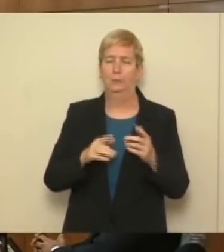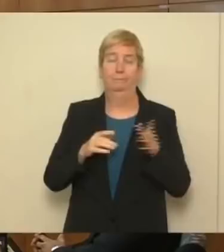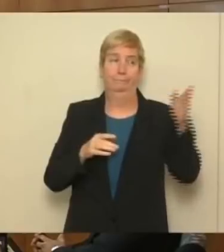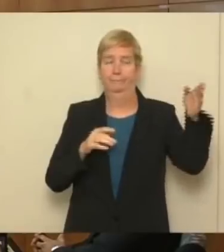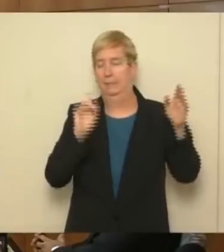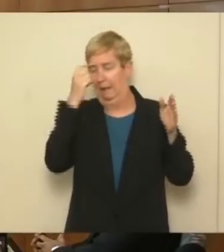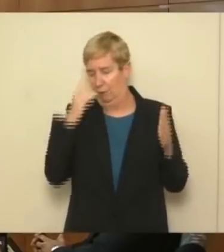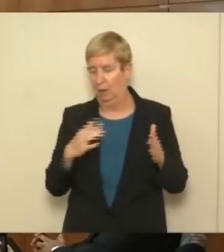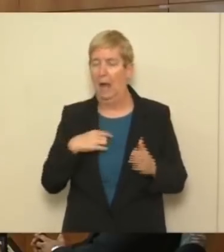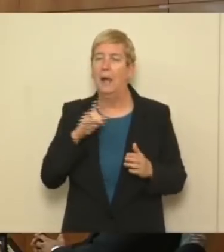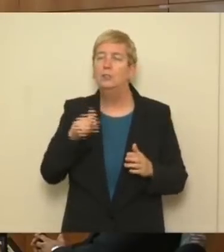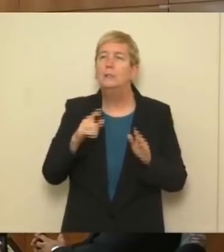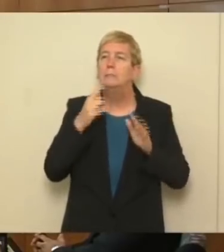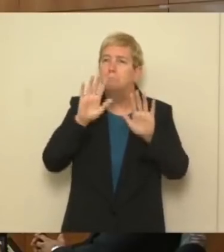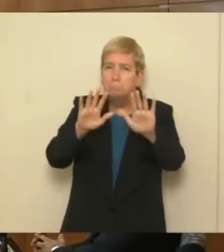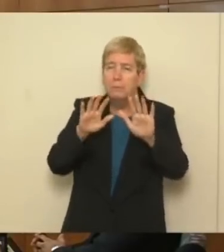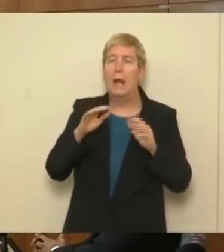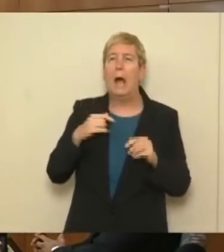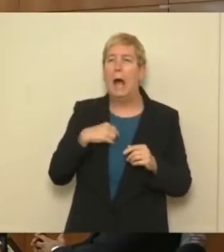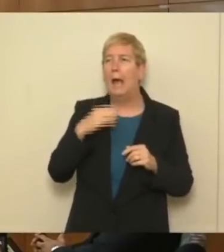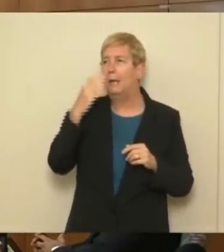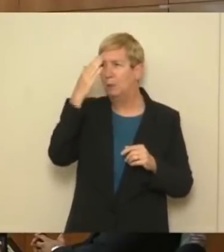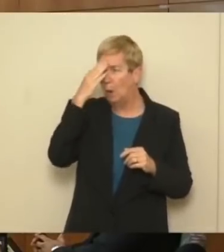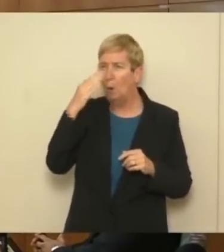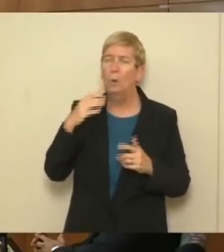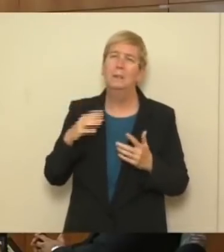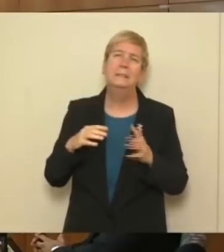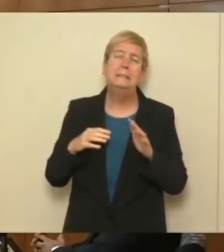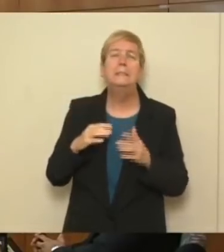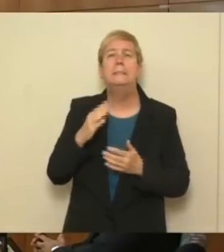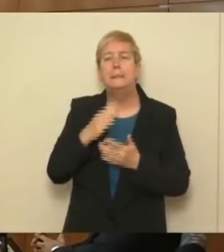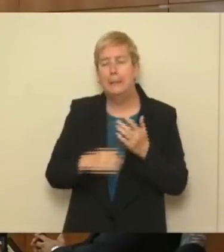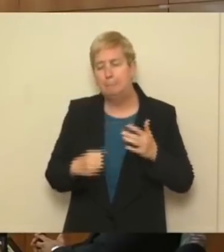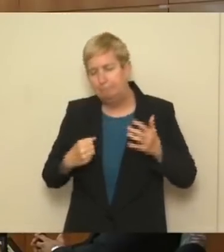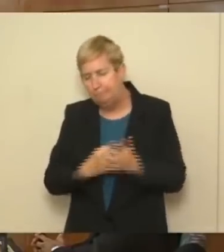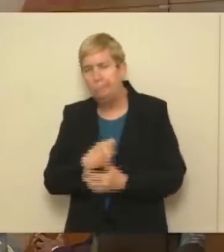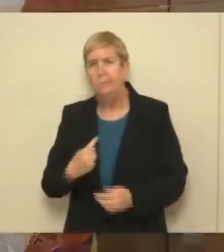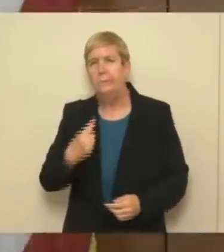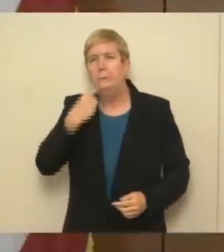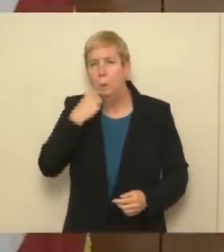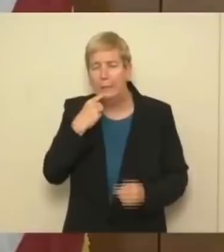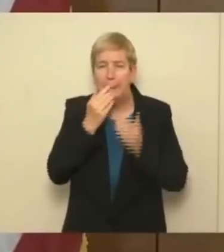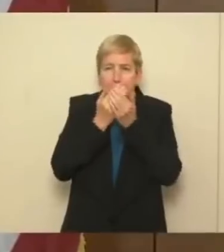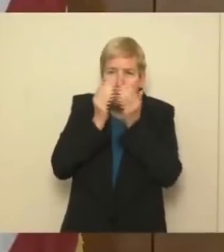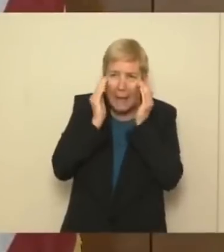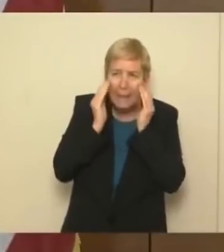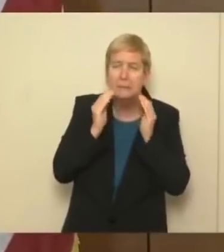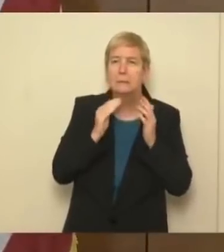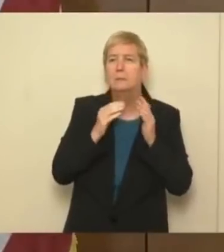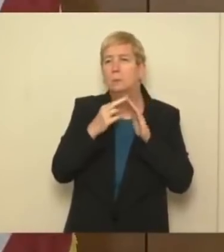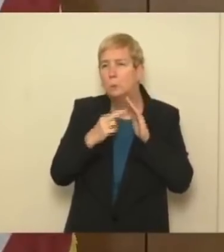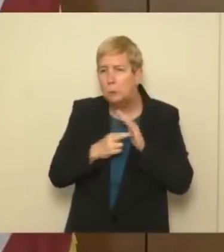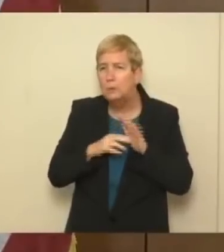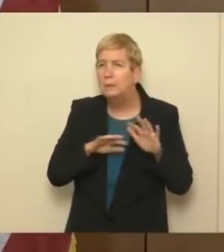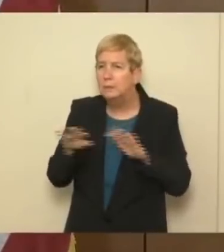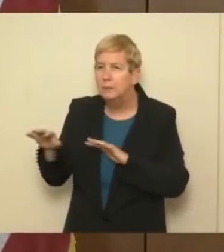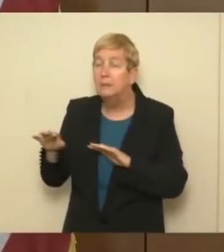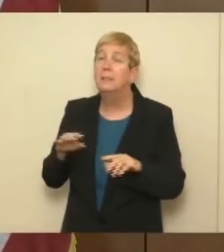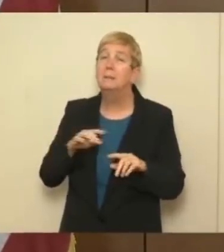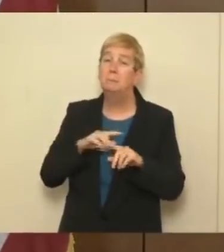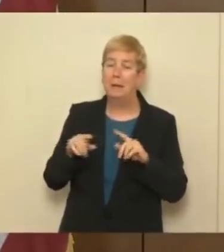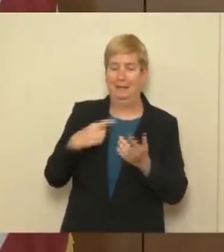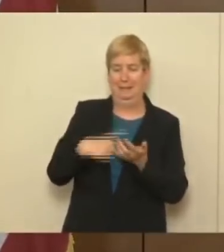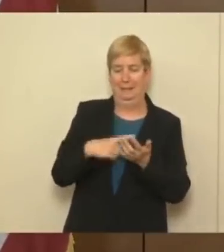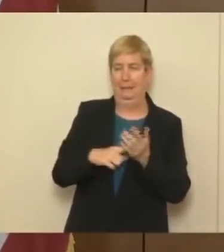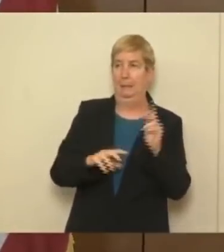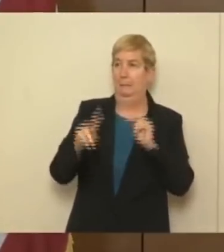again, disappointing mask compliance and some related issues. But when we were talking about people not traveling and